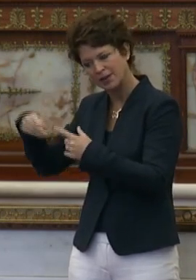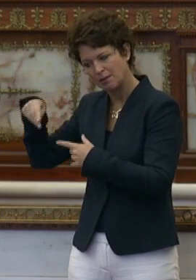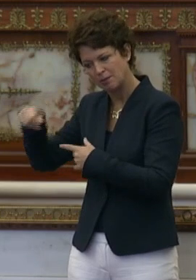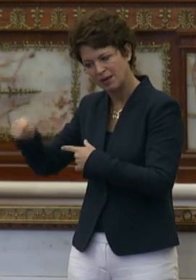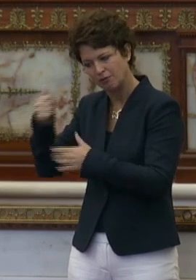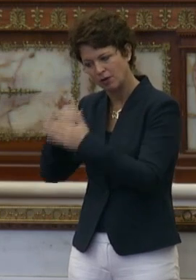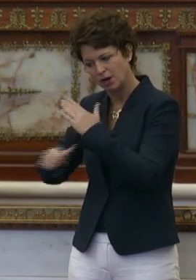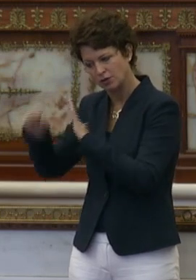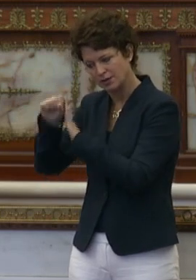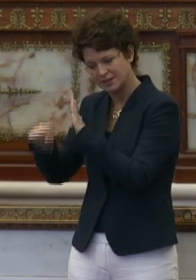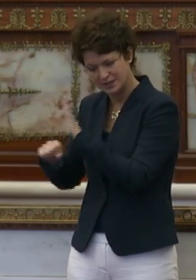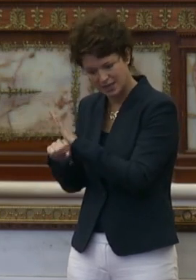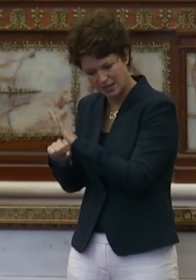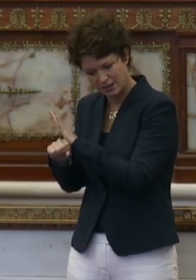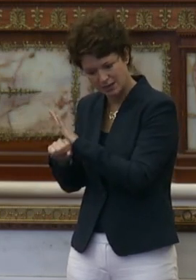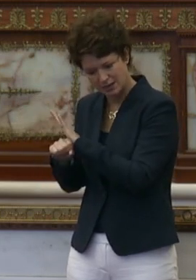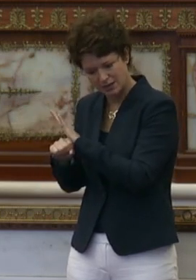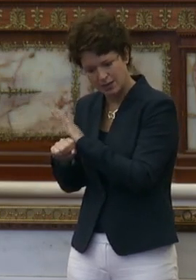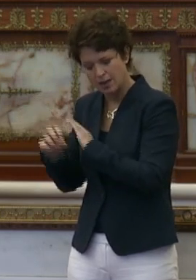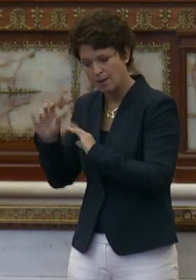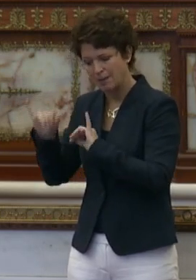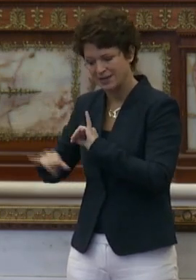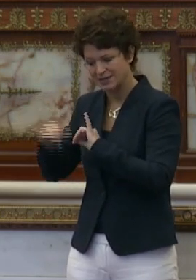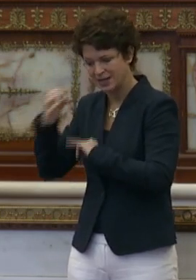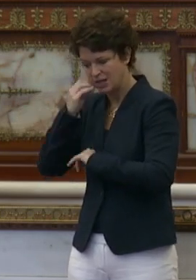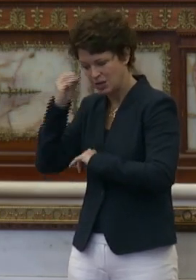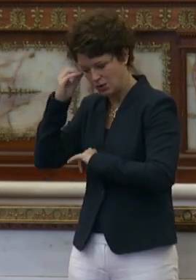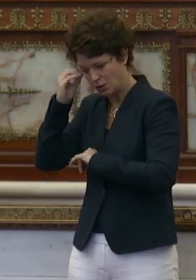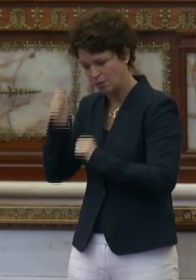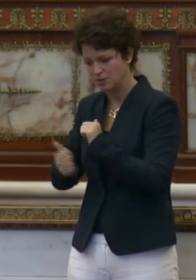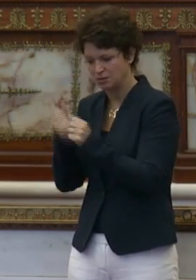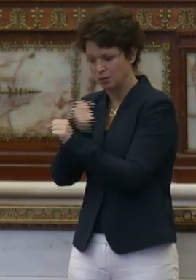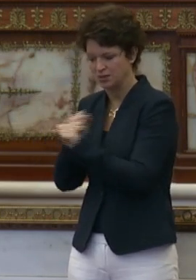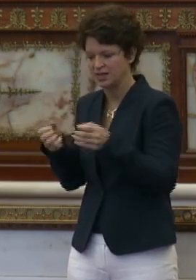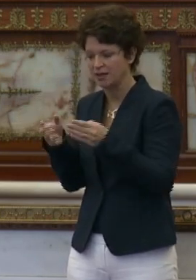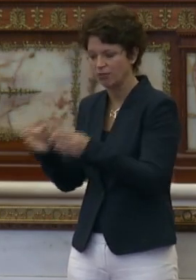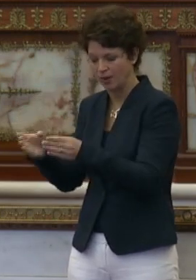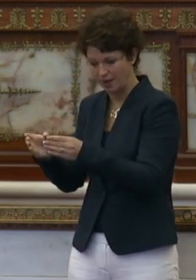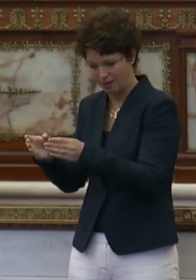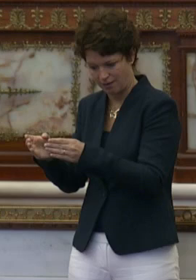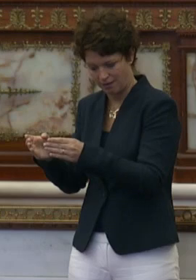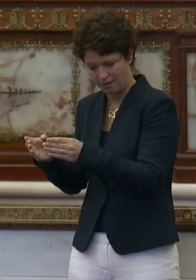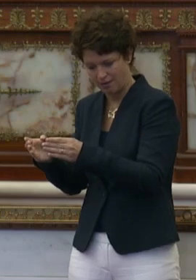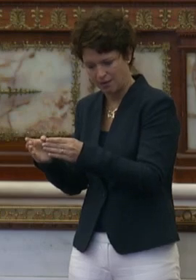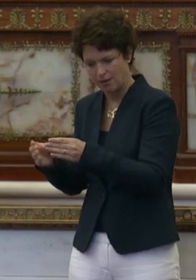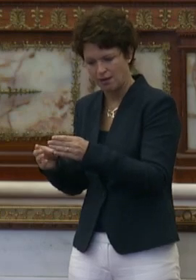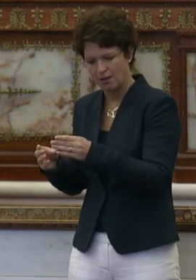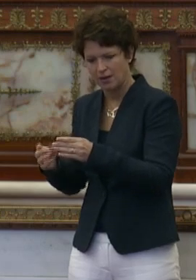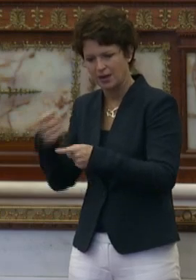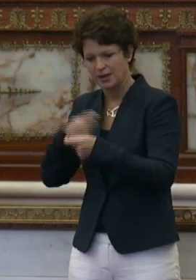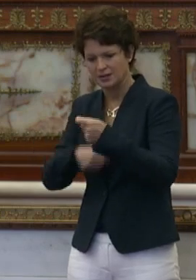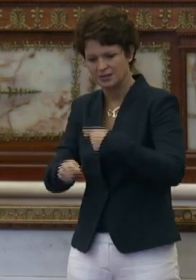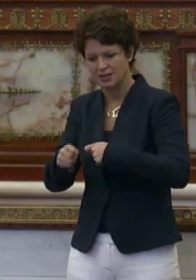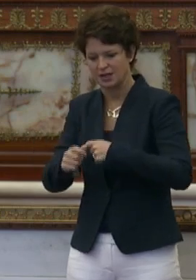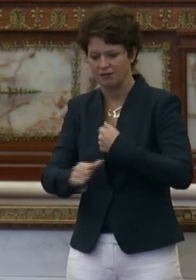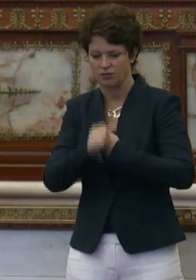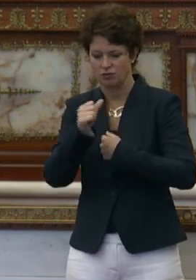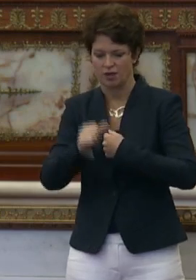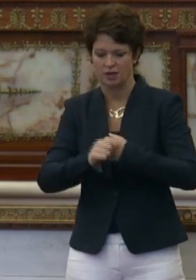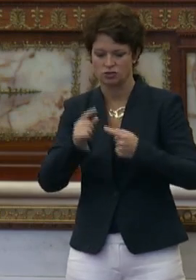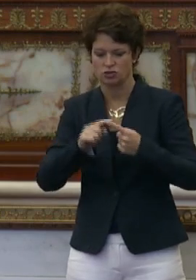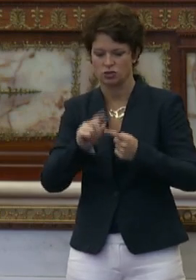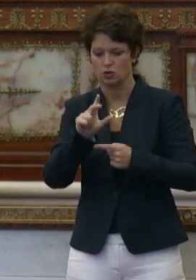by this state. By staying at home is the safest way that we can do this, other than spreading the COVID-19